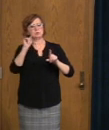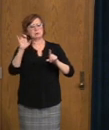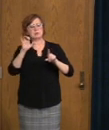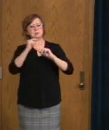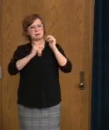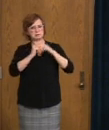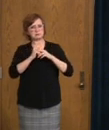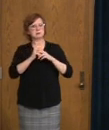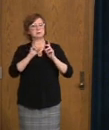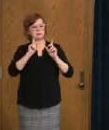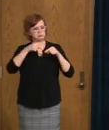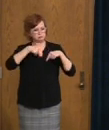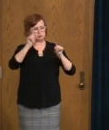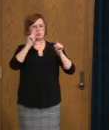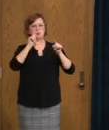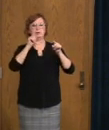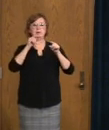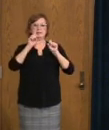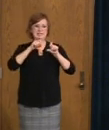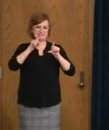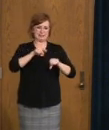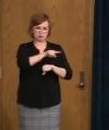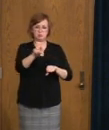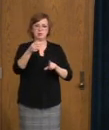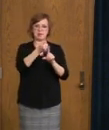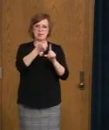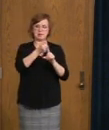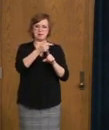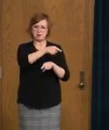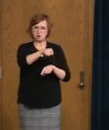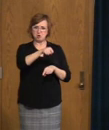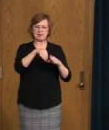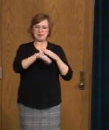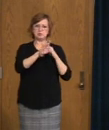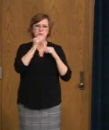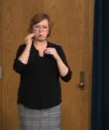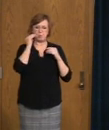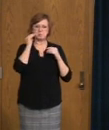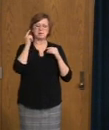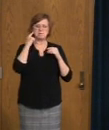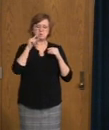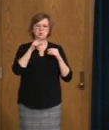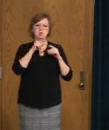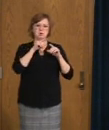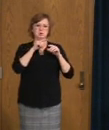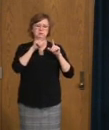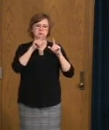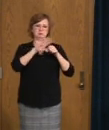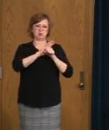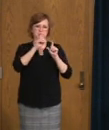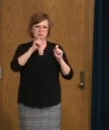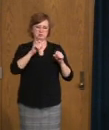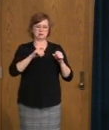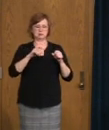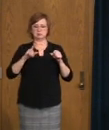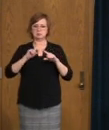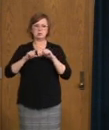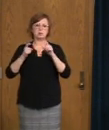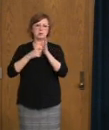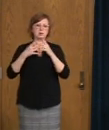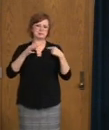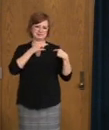They will not get done without extra resources. And while our staff are making every single effort to keep these slowdowns as